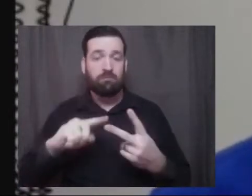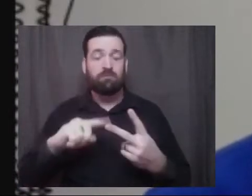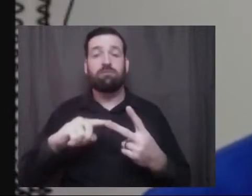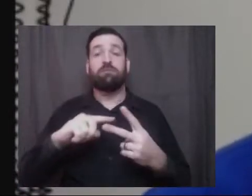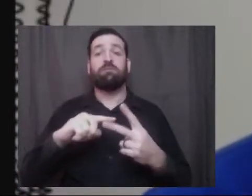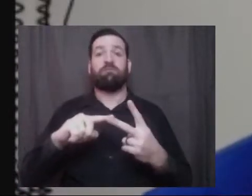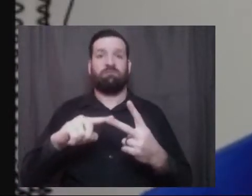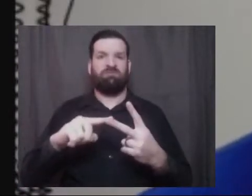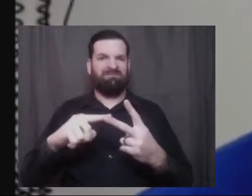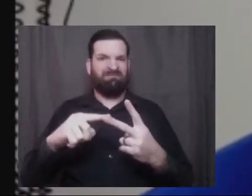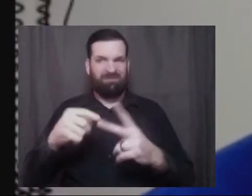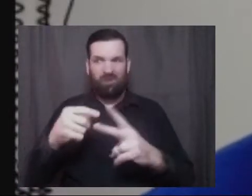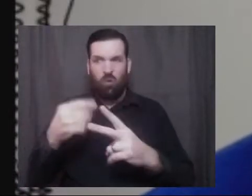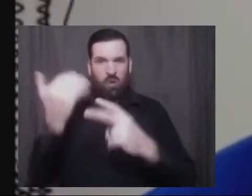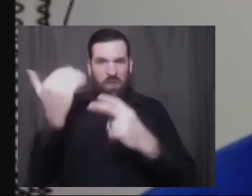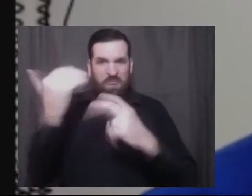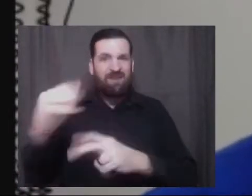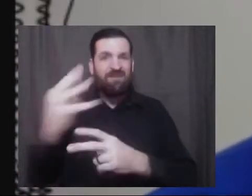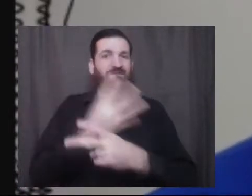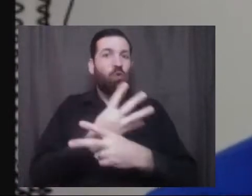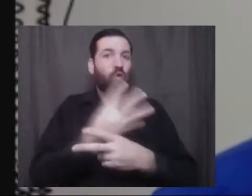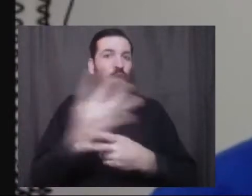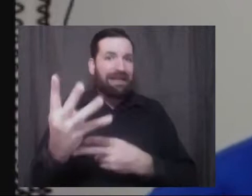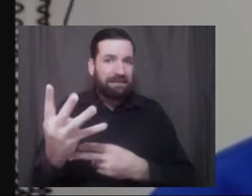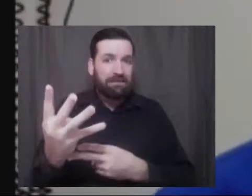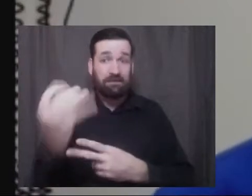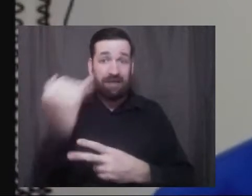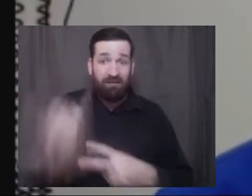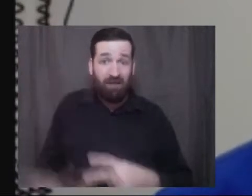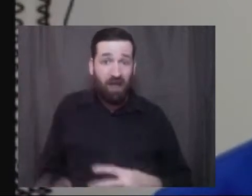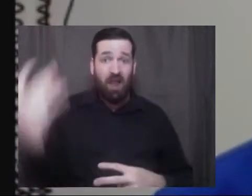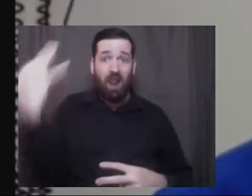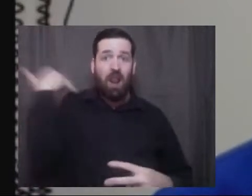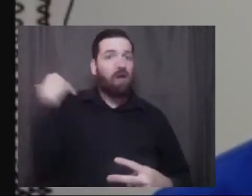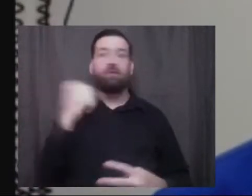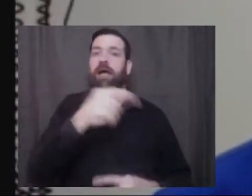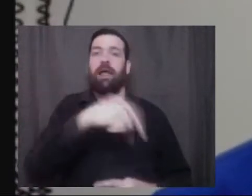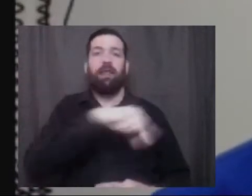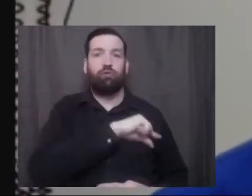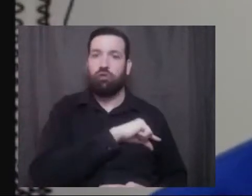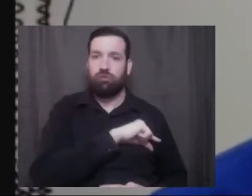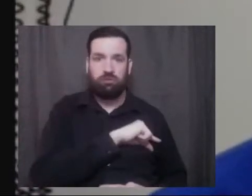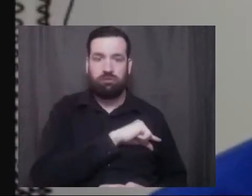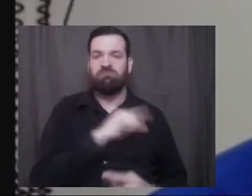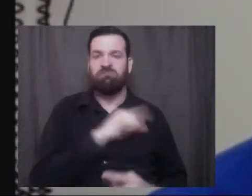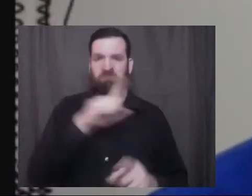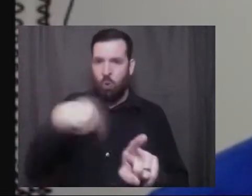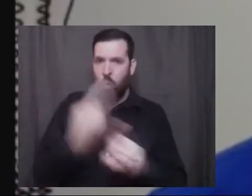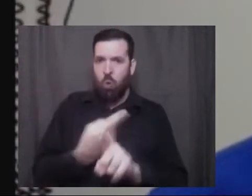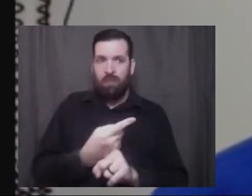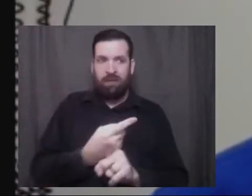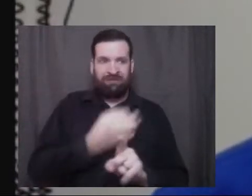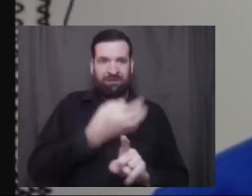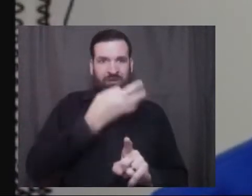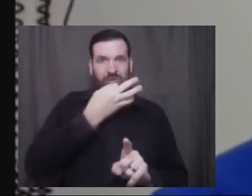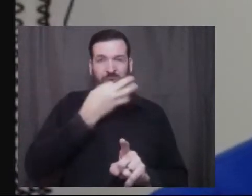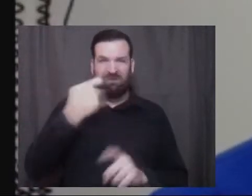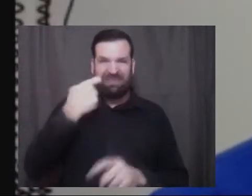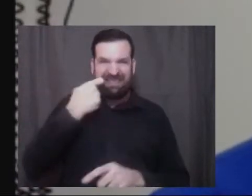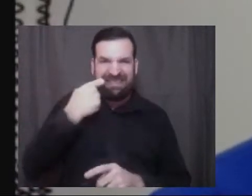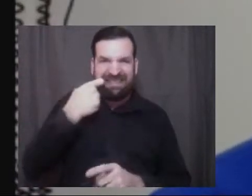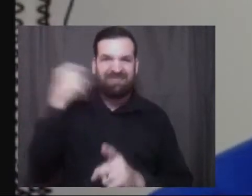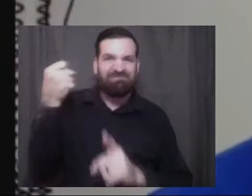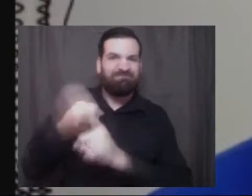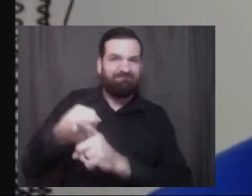weeks. So if they're beyond that, they're not eligible, unfortunately. We are looking only at that early phase at the moment. It's